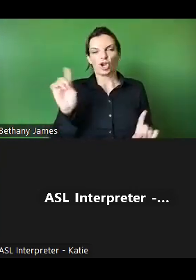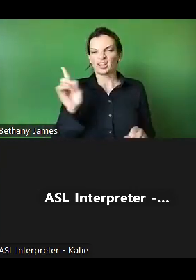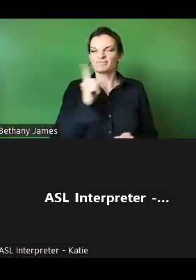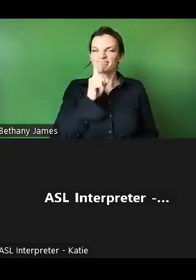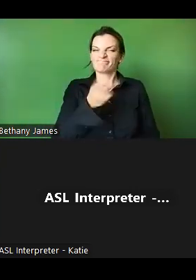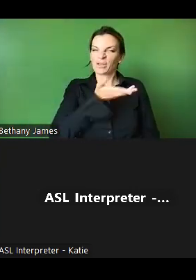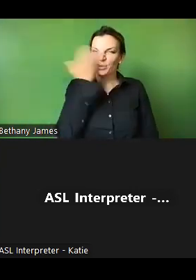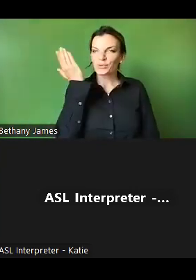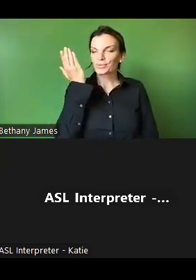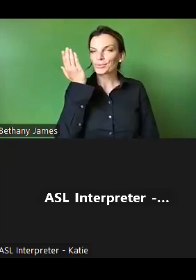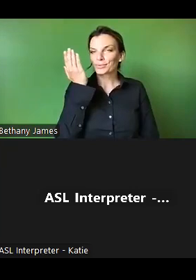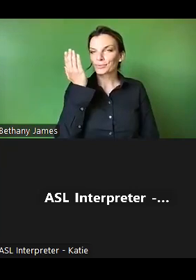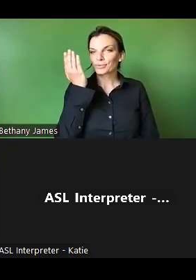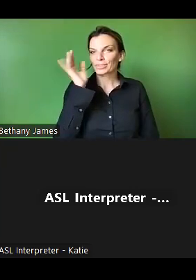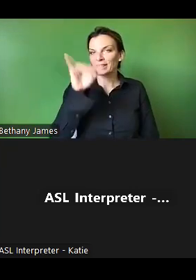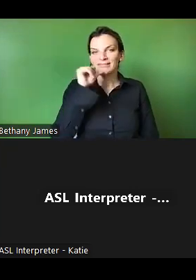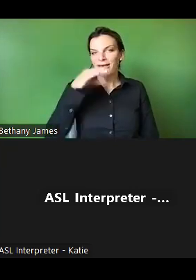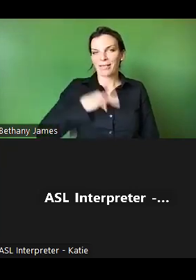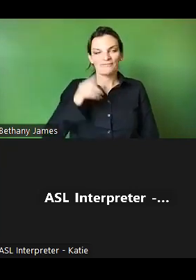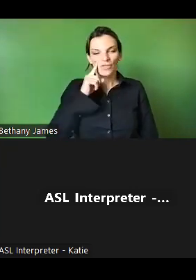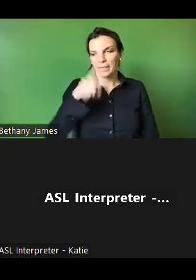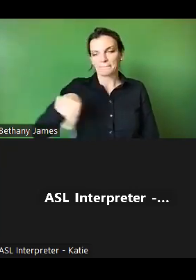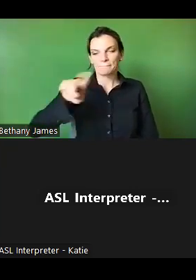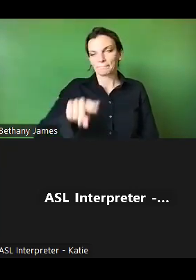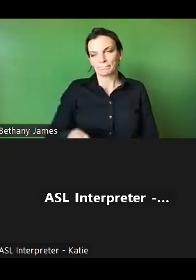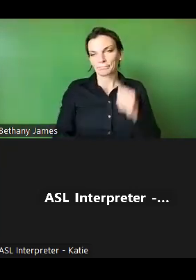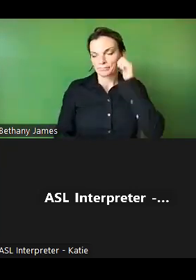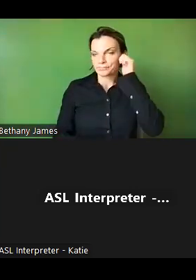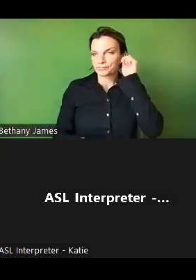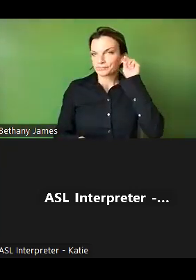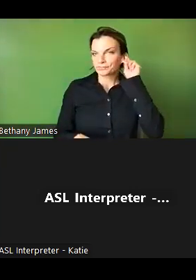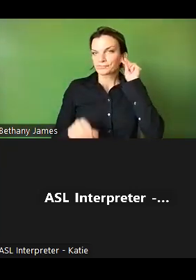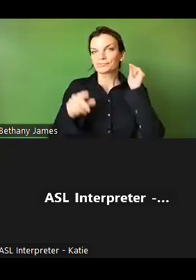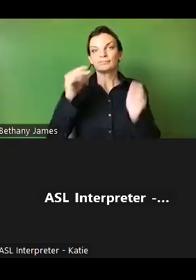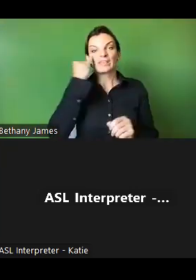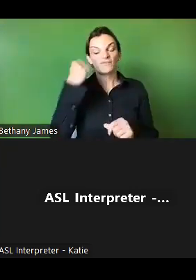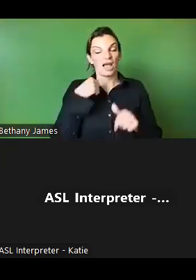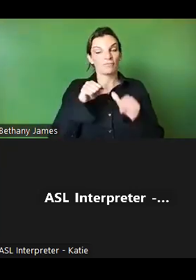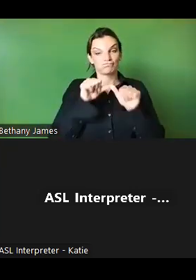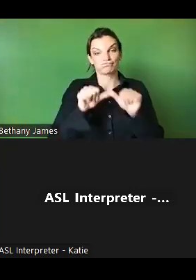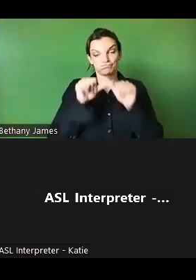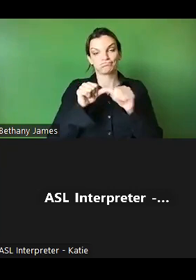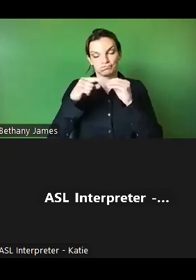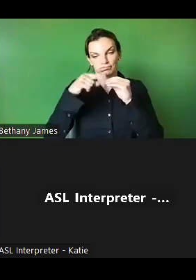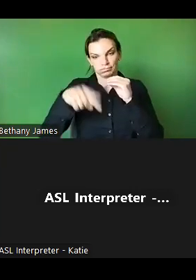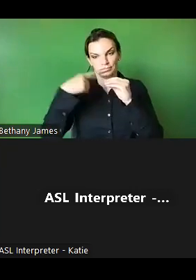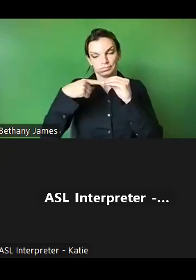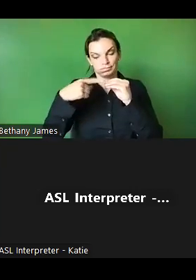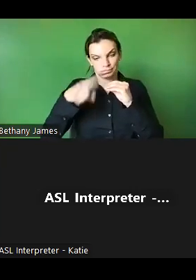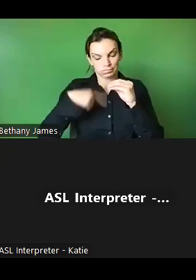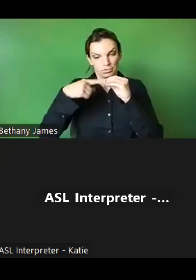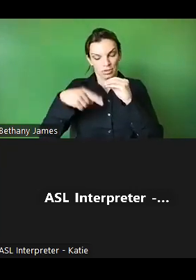going to help that other person or that other situation, but it is going to keep me very deeply disturbed and